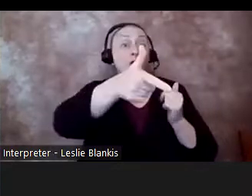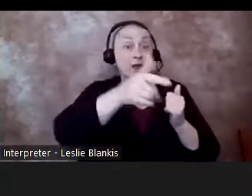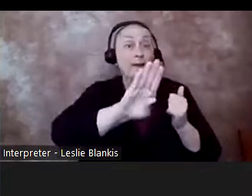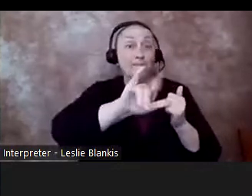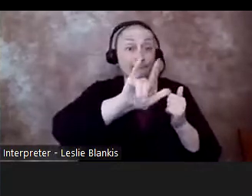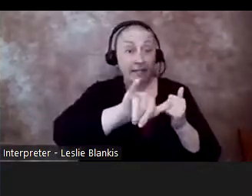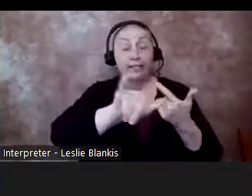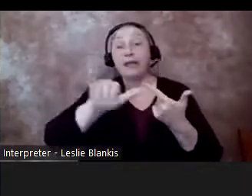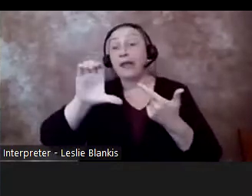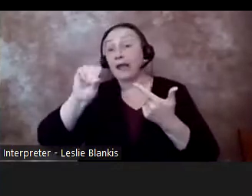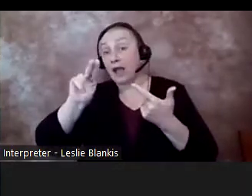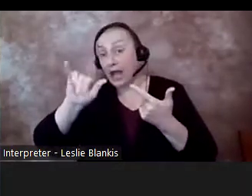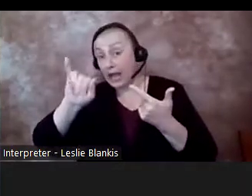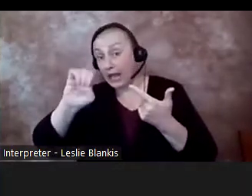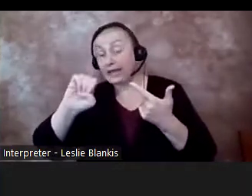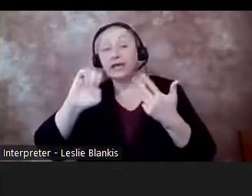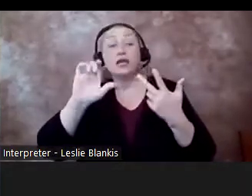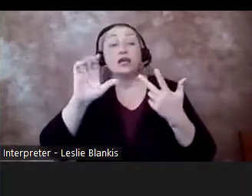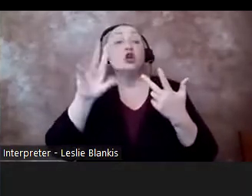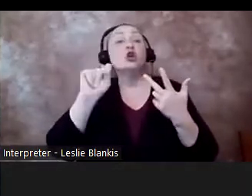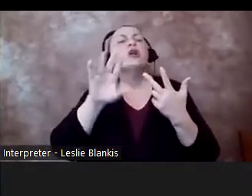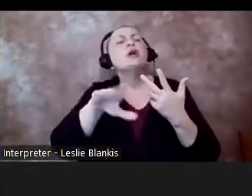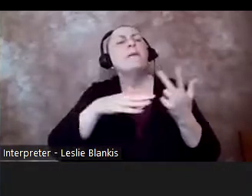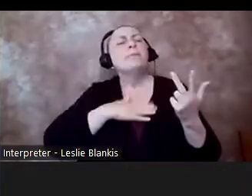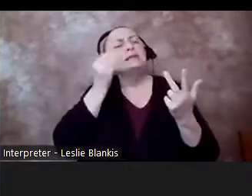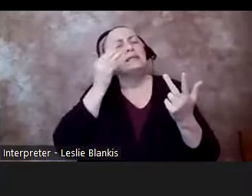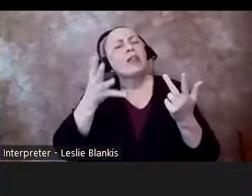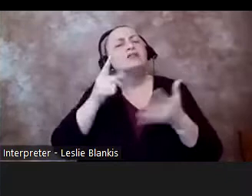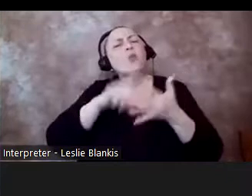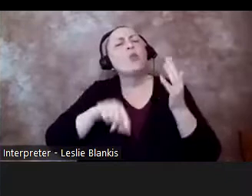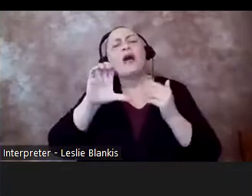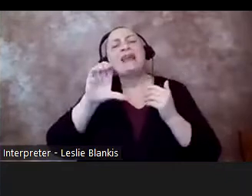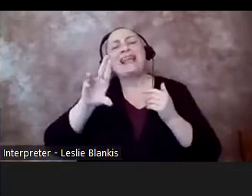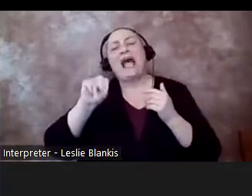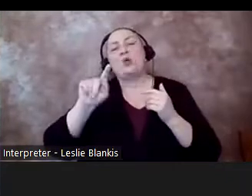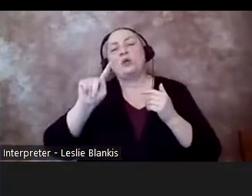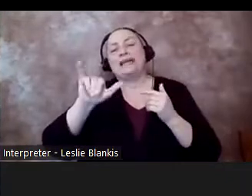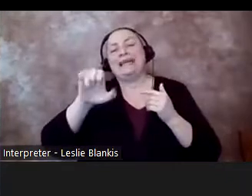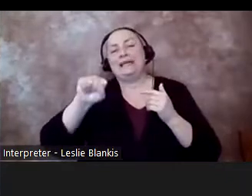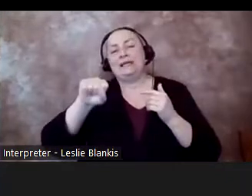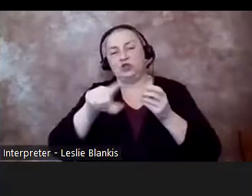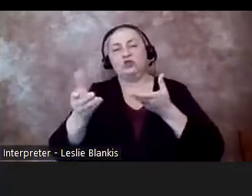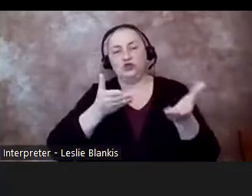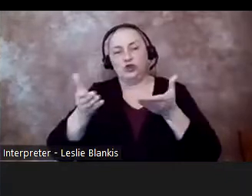then Kurt, if you'll identify what counties you also serve, and as well